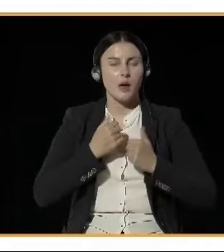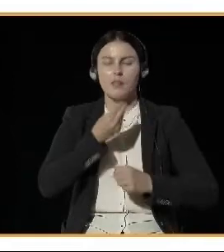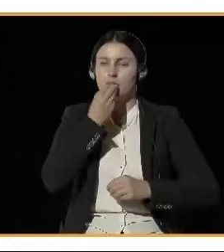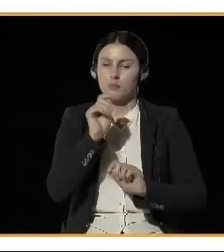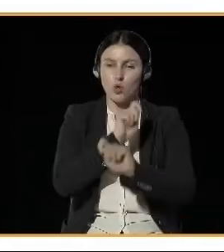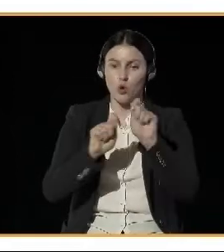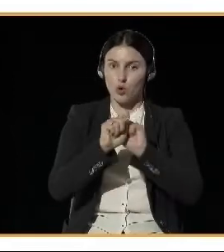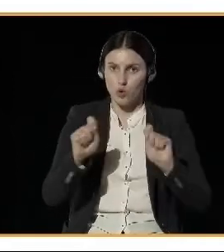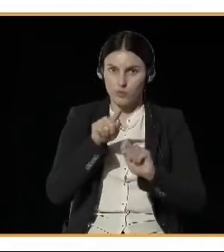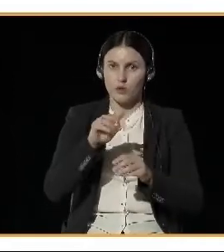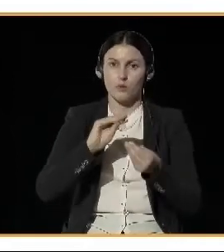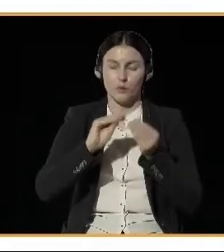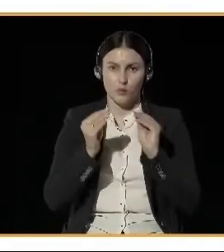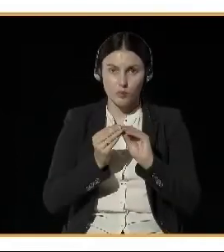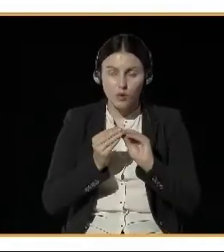work-related problems